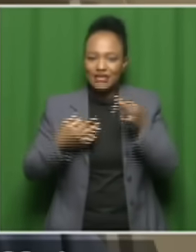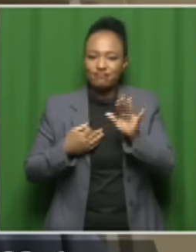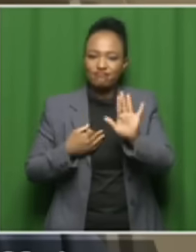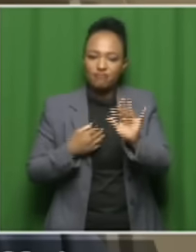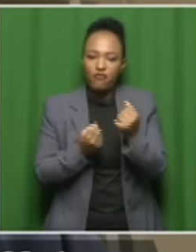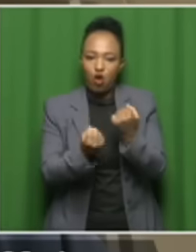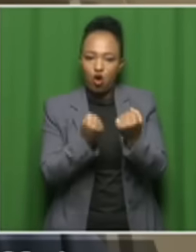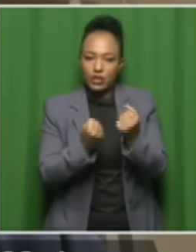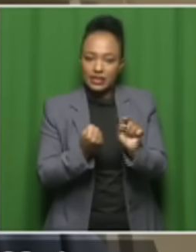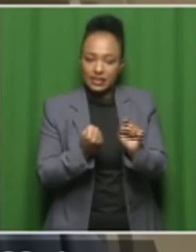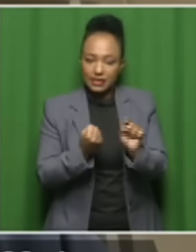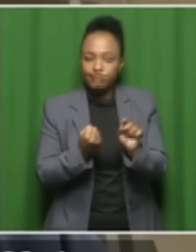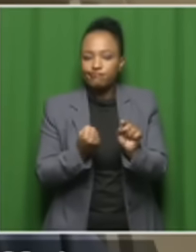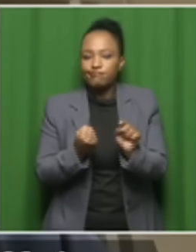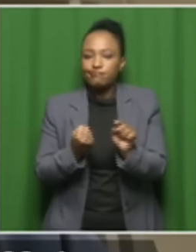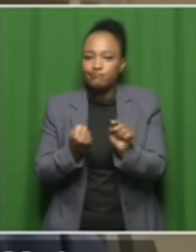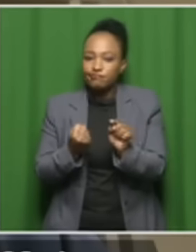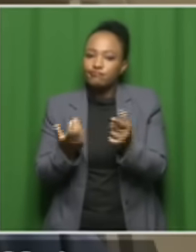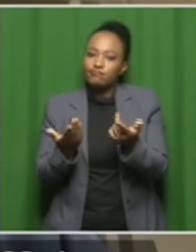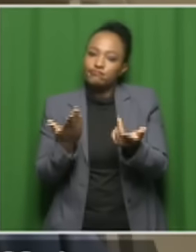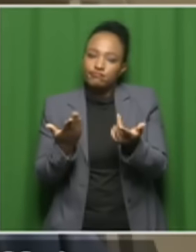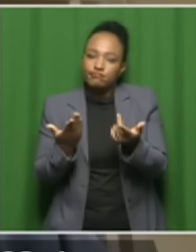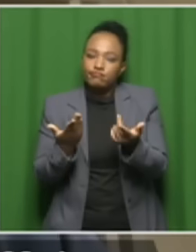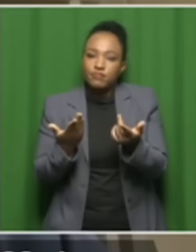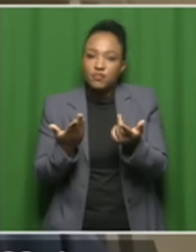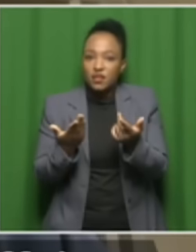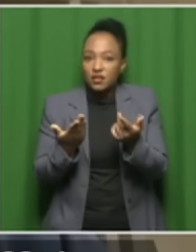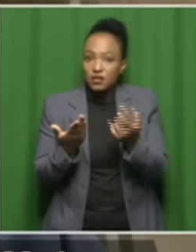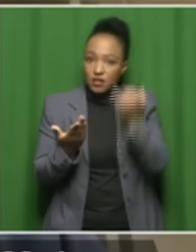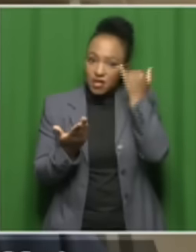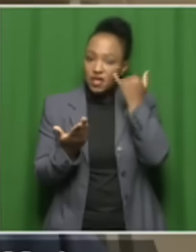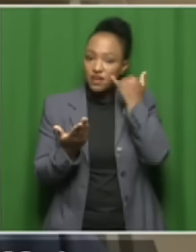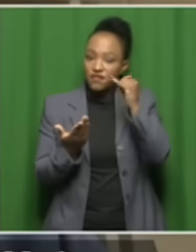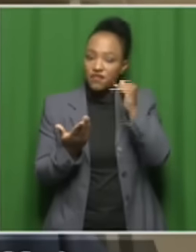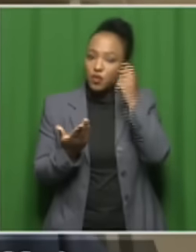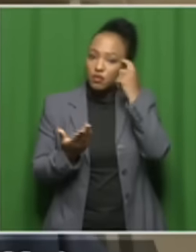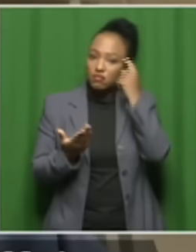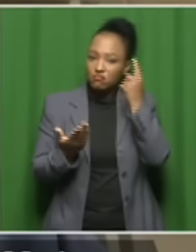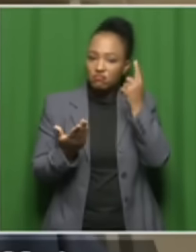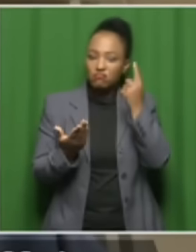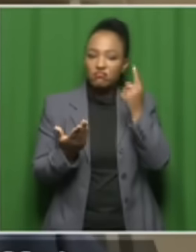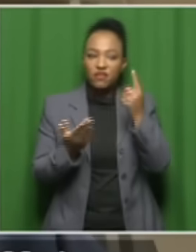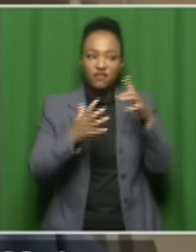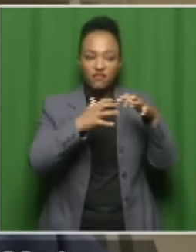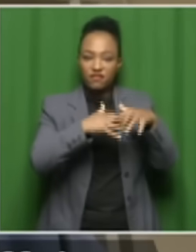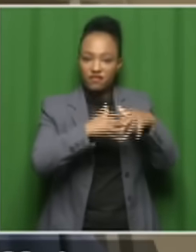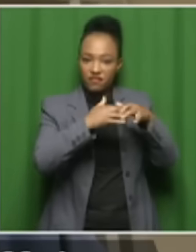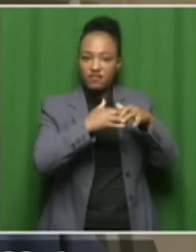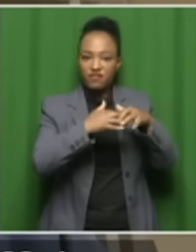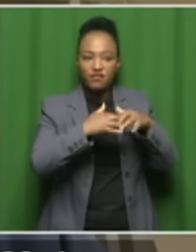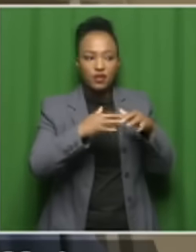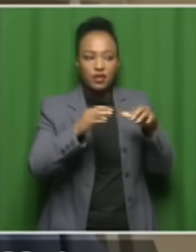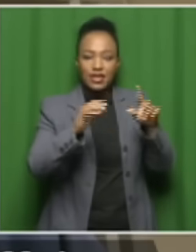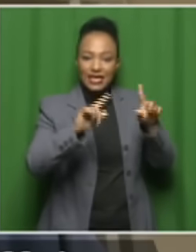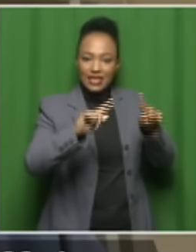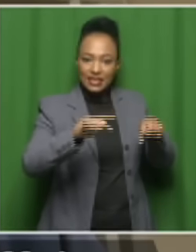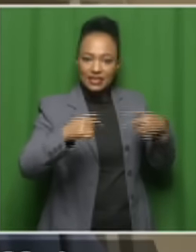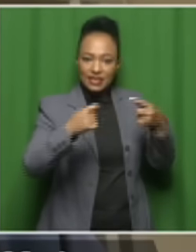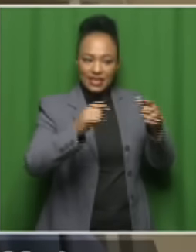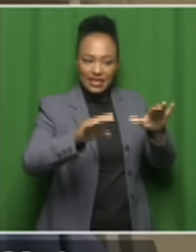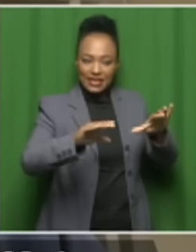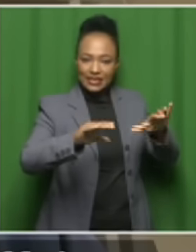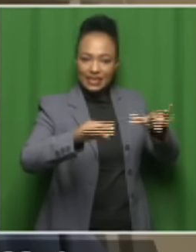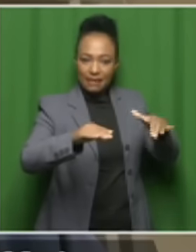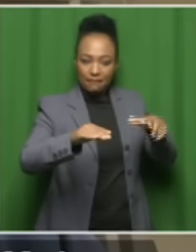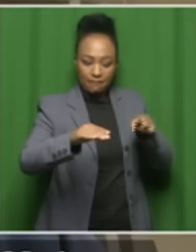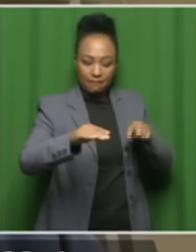If you think about it, if one sets up the necessary team with the skills